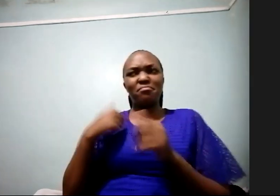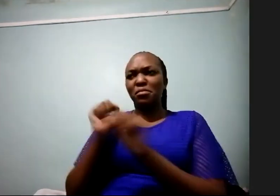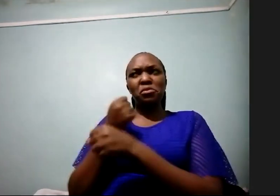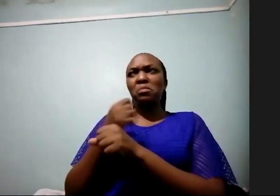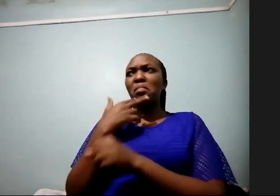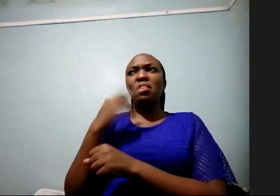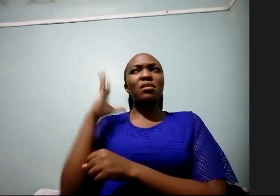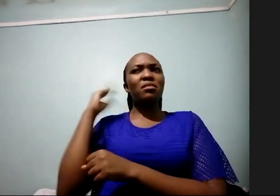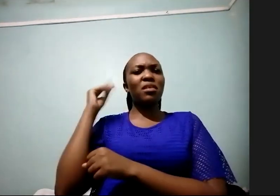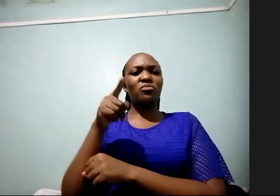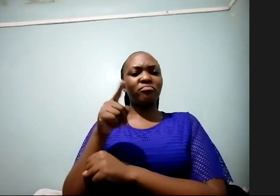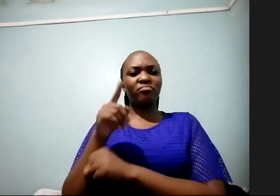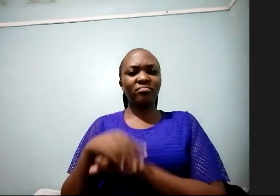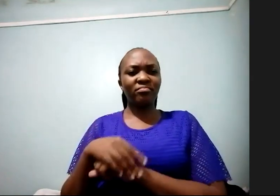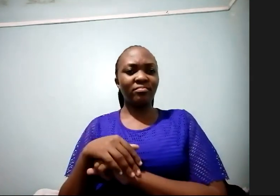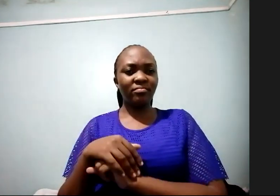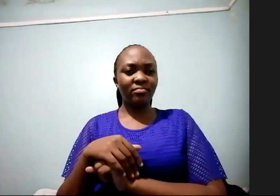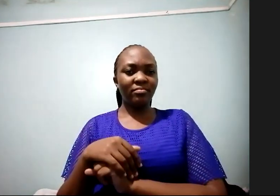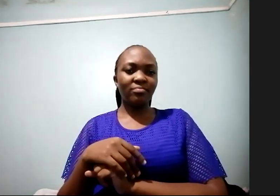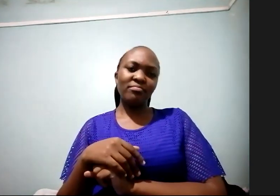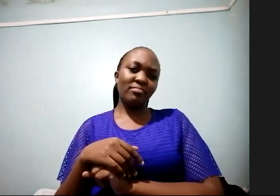me? Me.